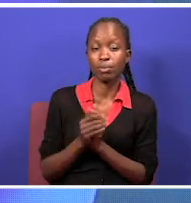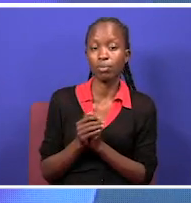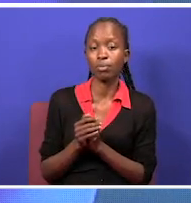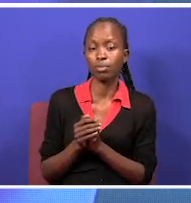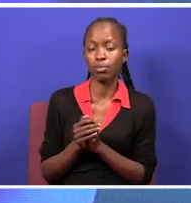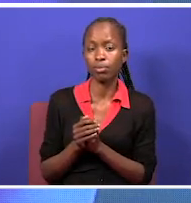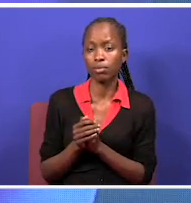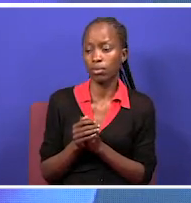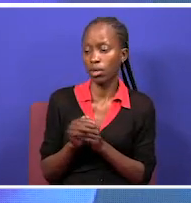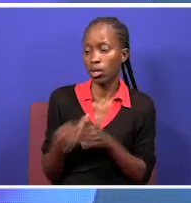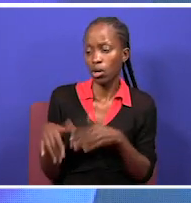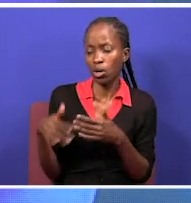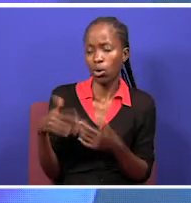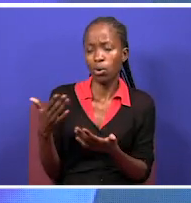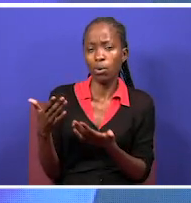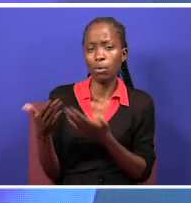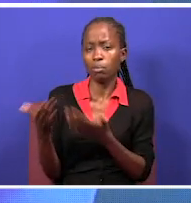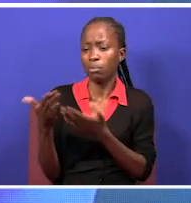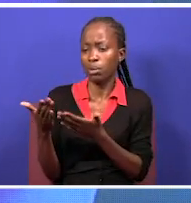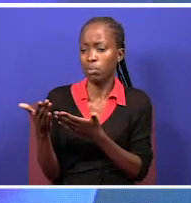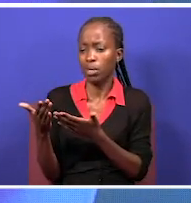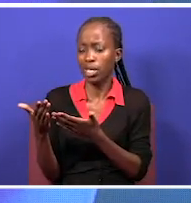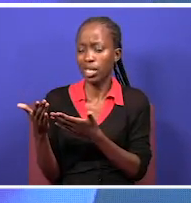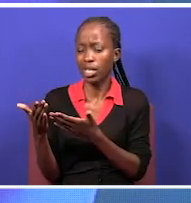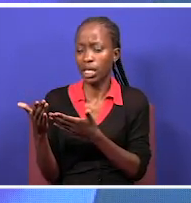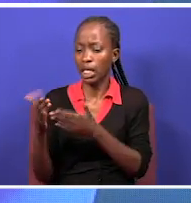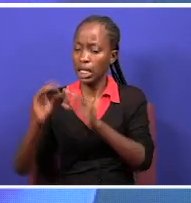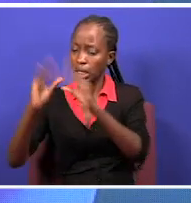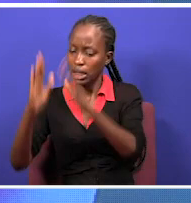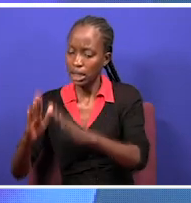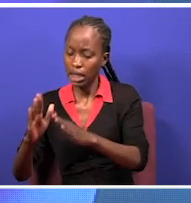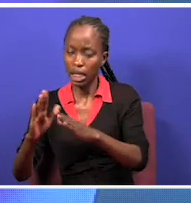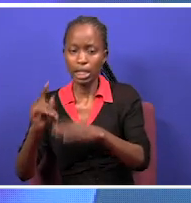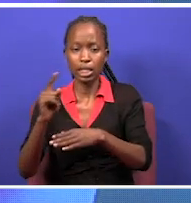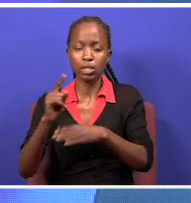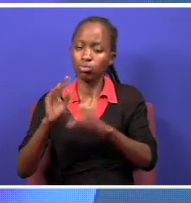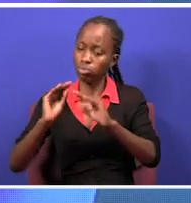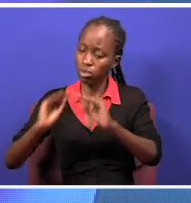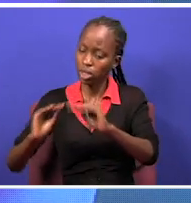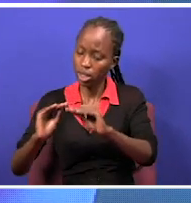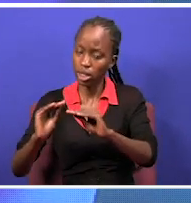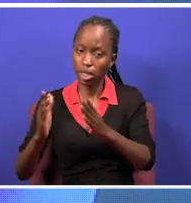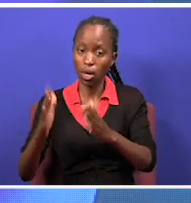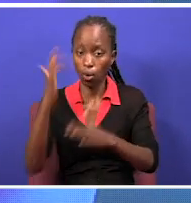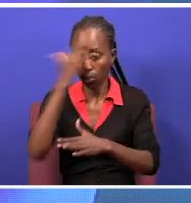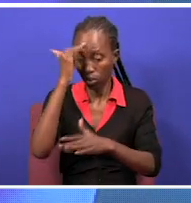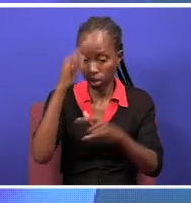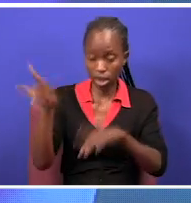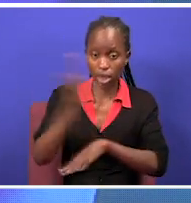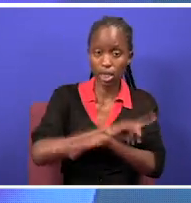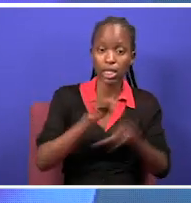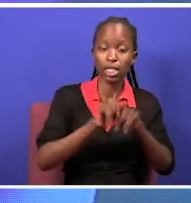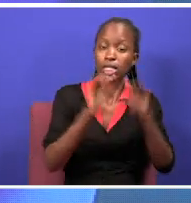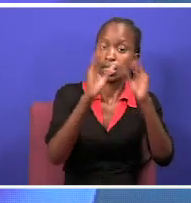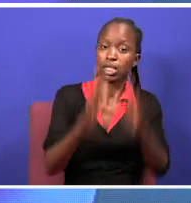Dare I say, are they being shaped by the teacher? Because these days, even the teacher may have